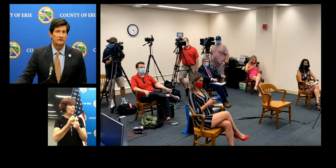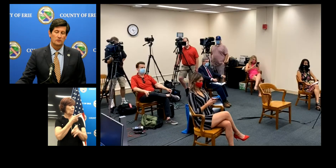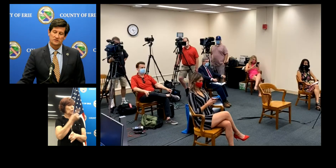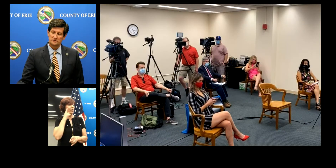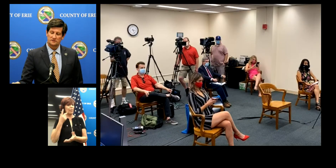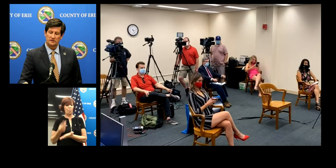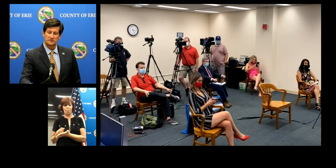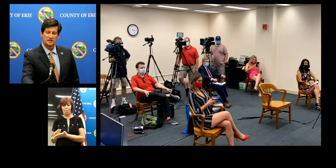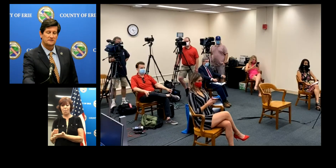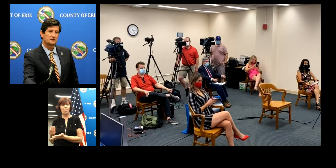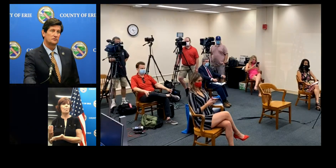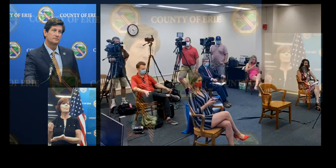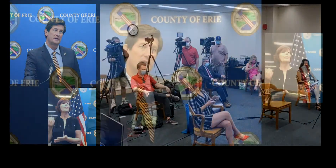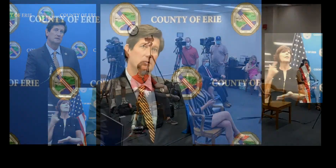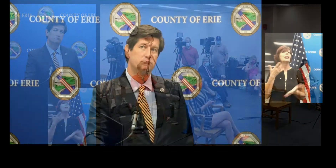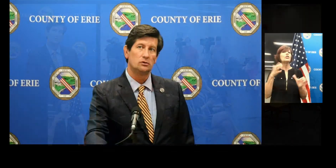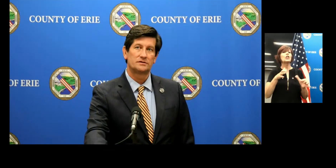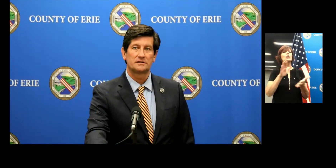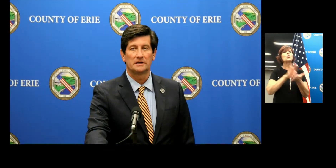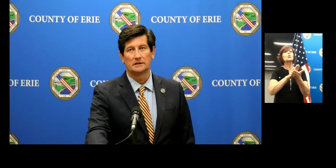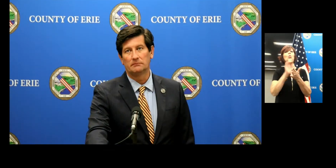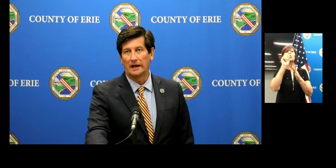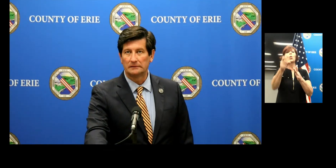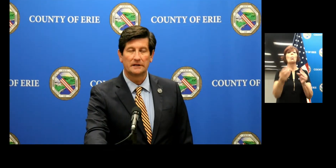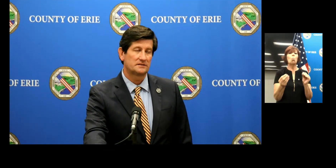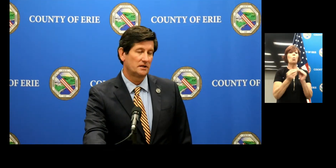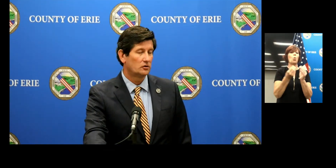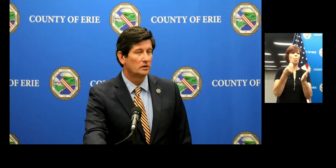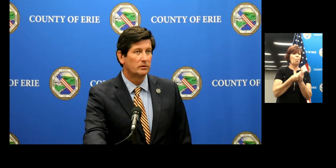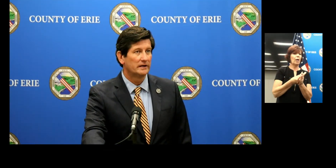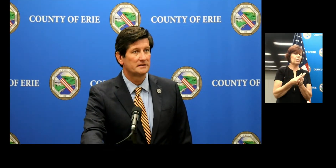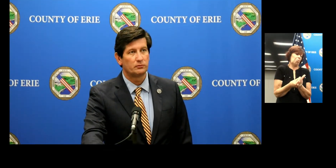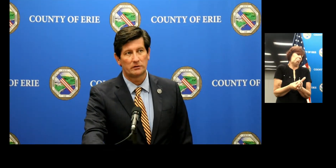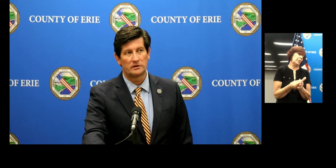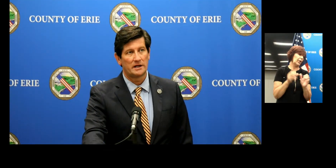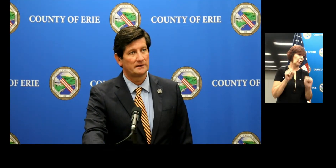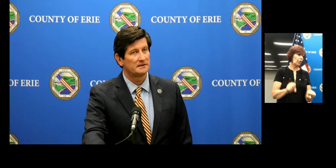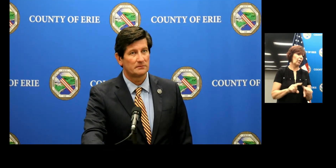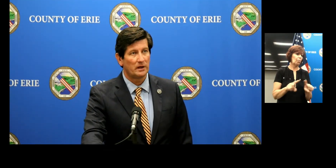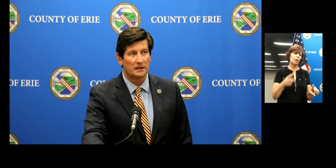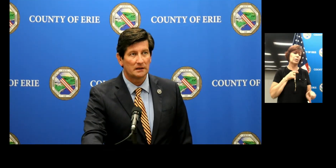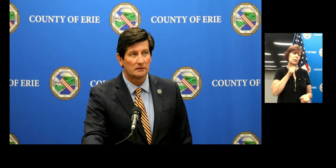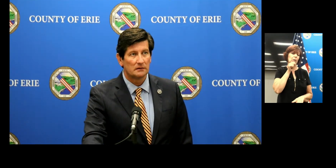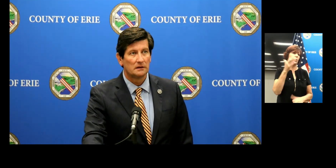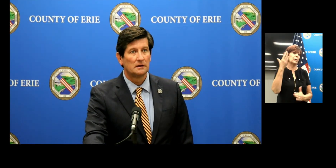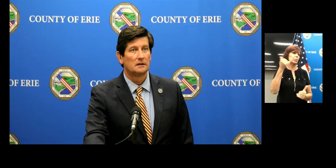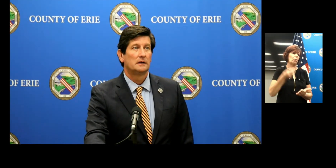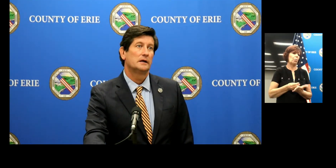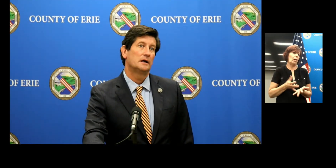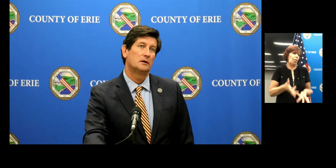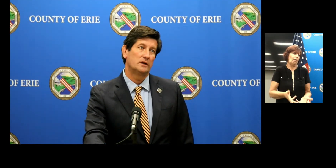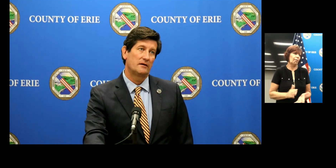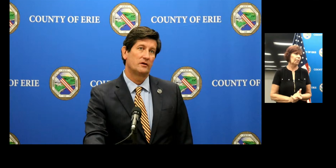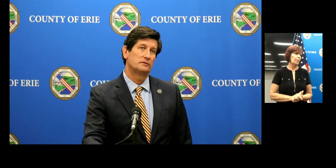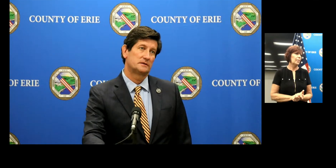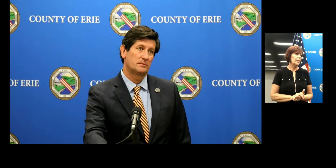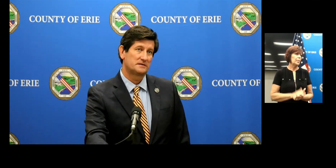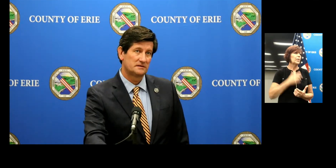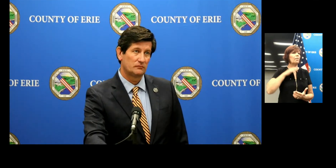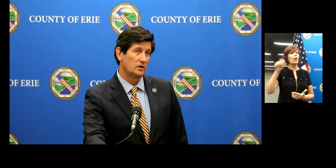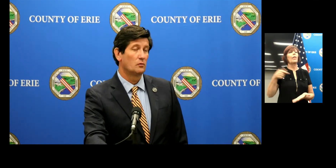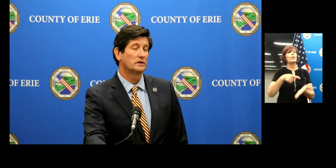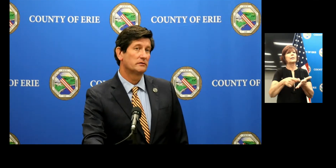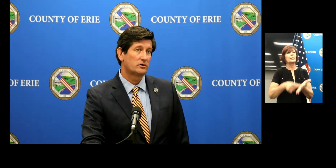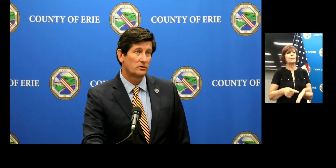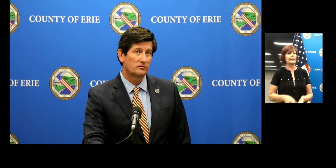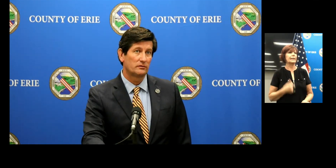funds? The question is there another chance that schools might get a boost? I guess they could, but at this point, we're not anticipating it. We have other expenses